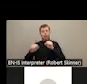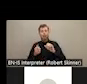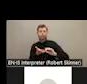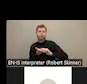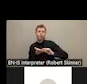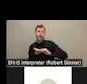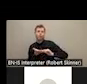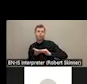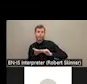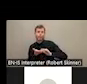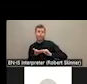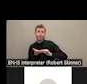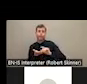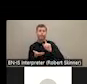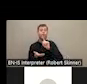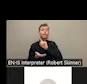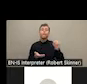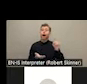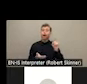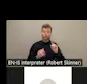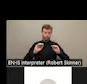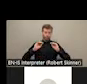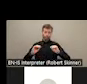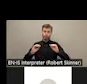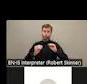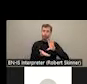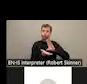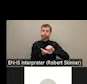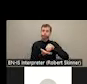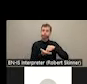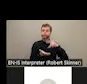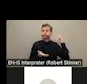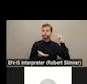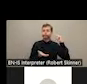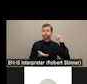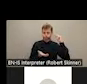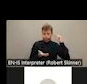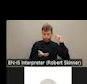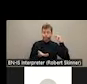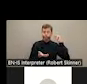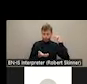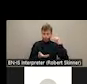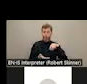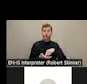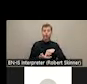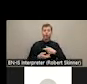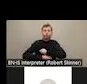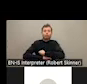lessons that we have recorded in audio, and we have downloaded them in these materials. And this allows